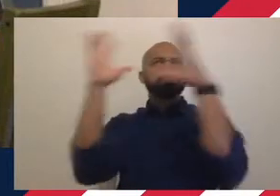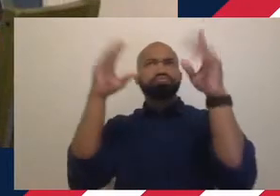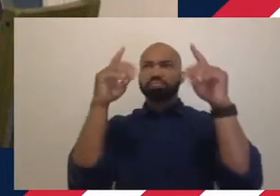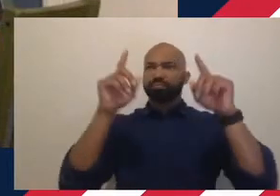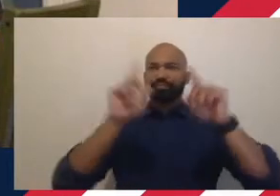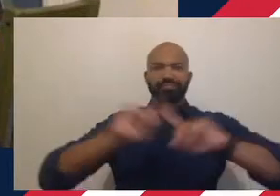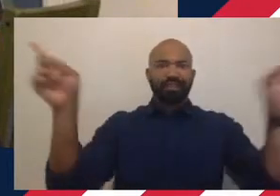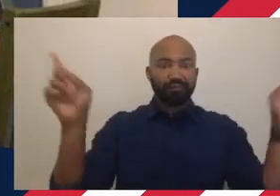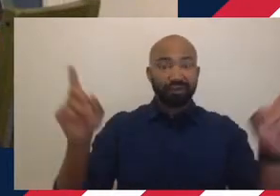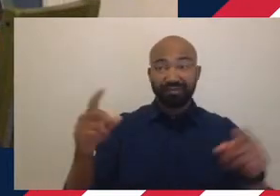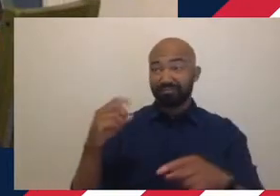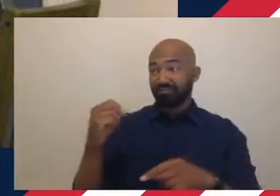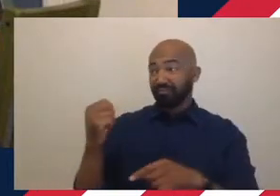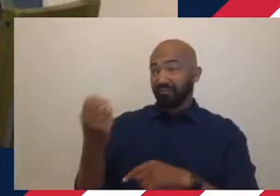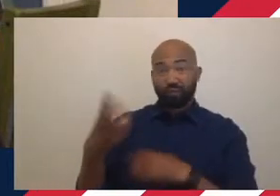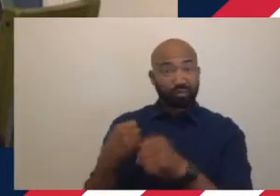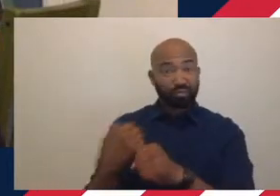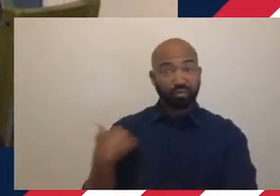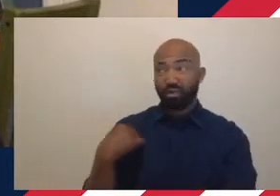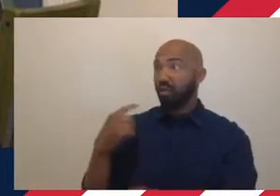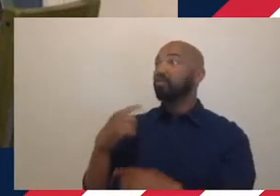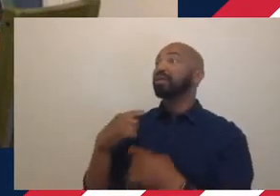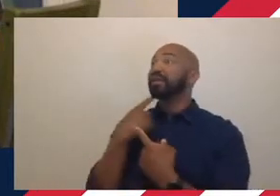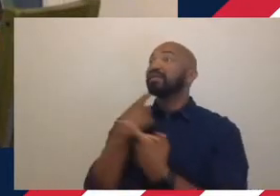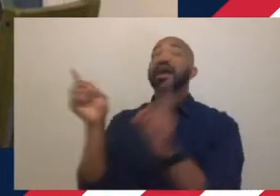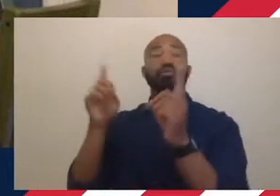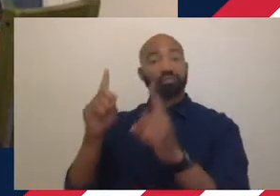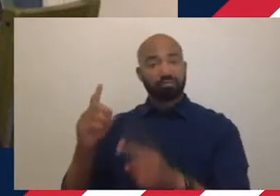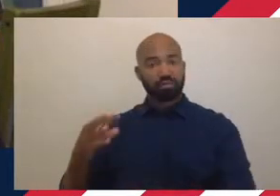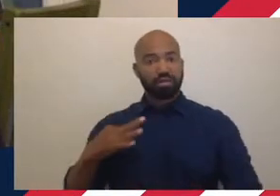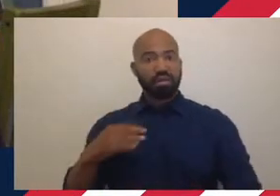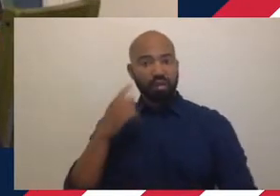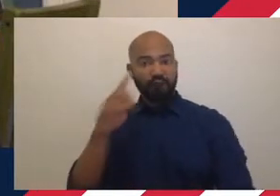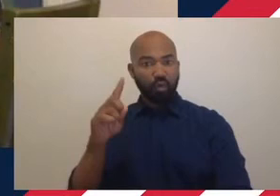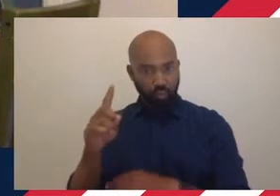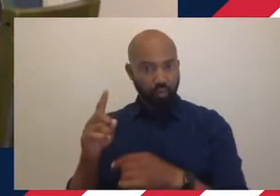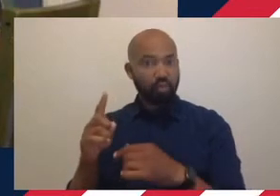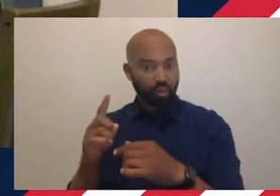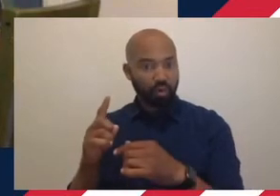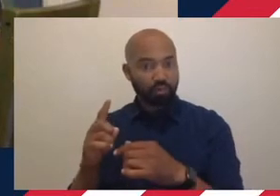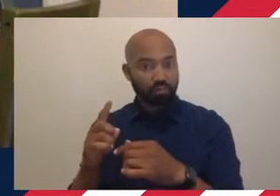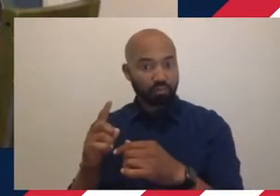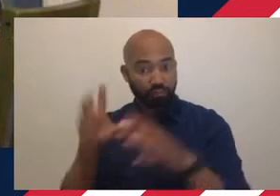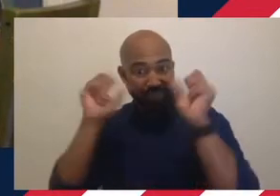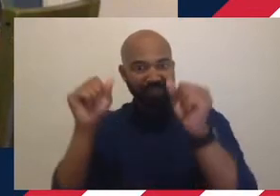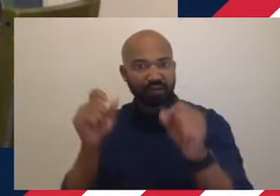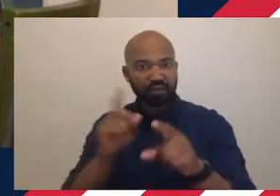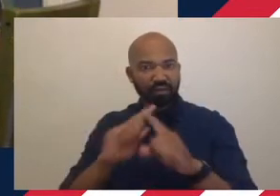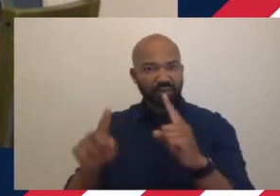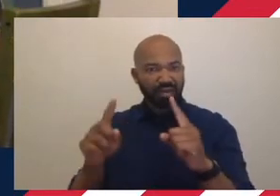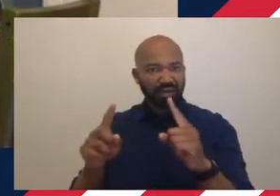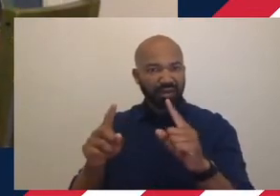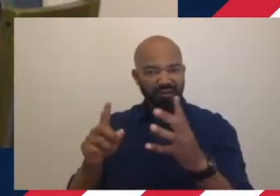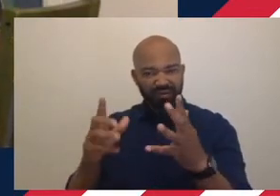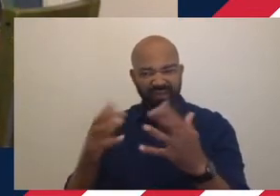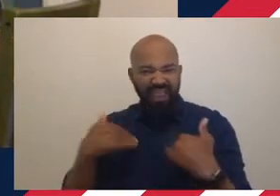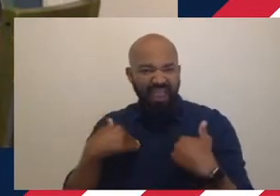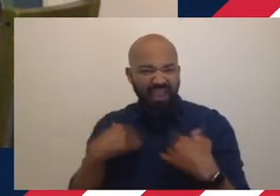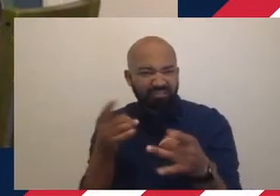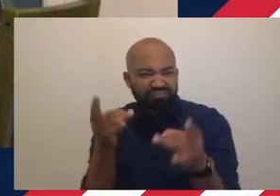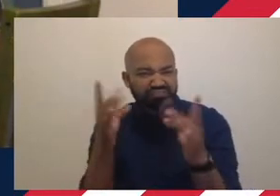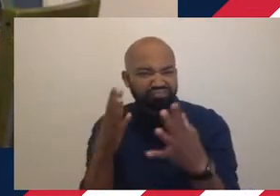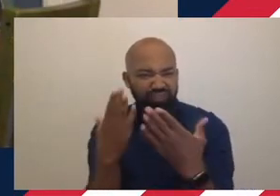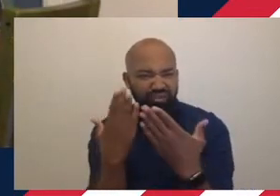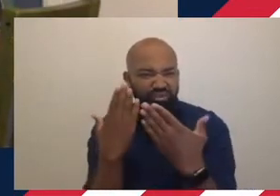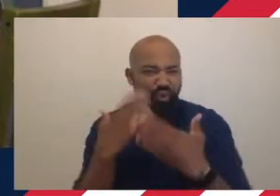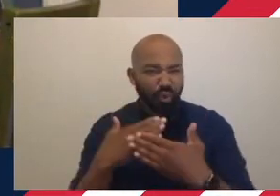campaign for president, he promised and unfortunately delivered on a very dark vision for our country.